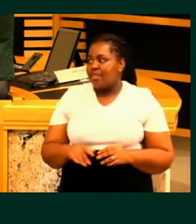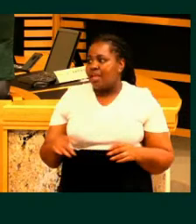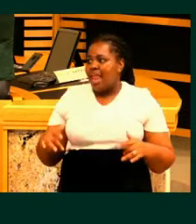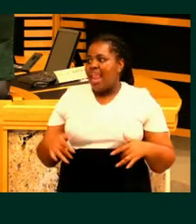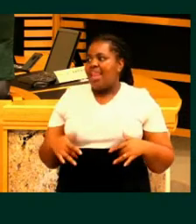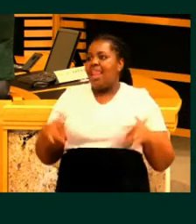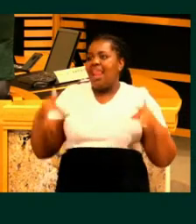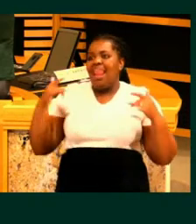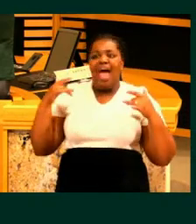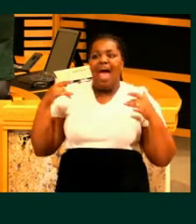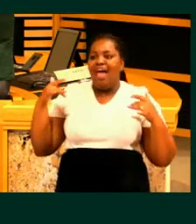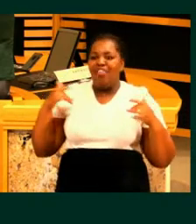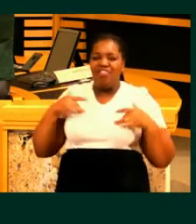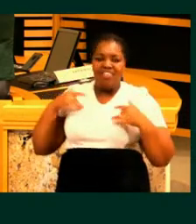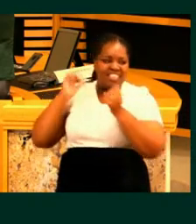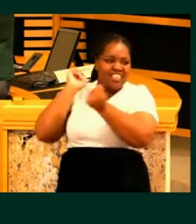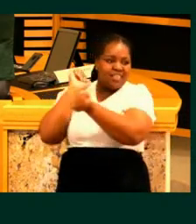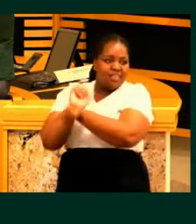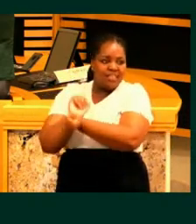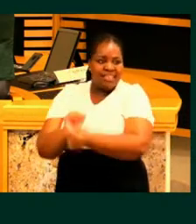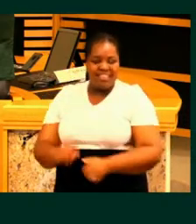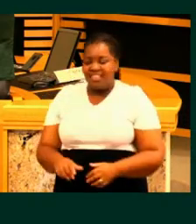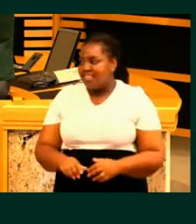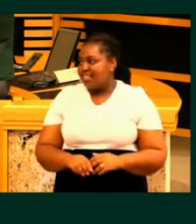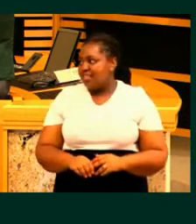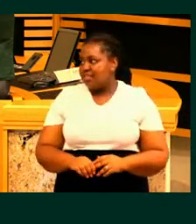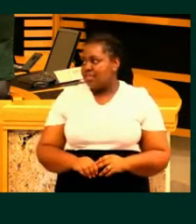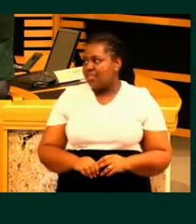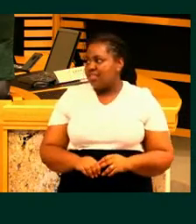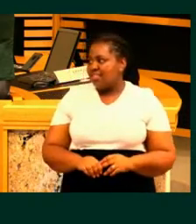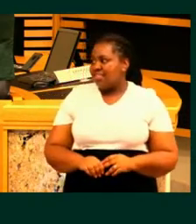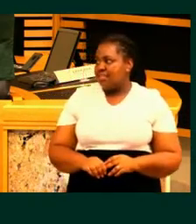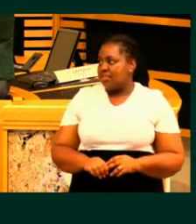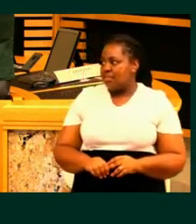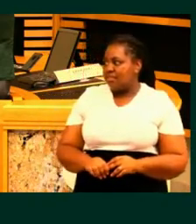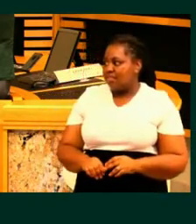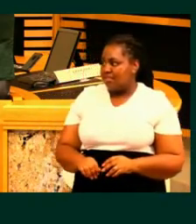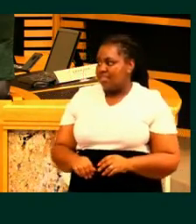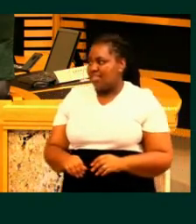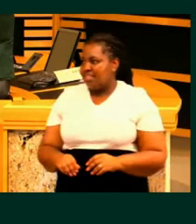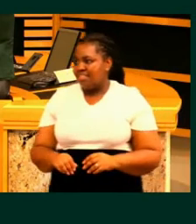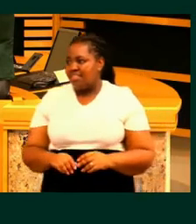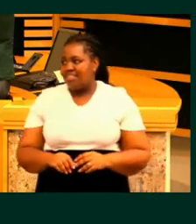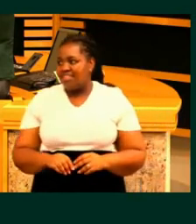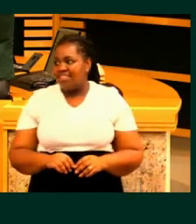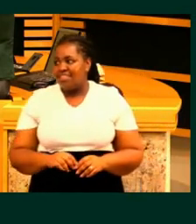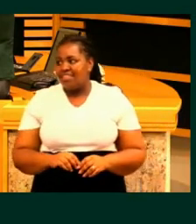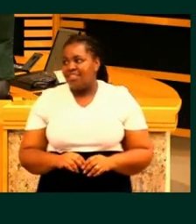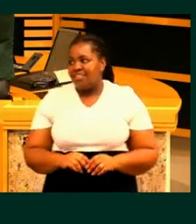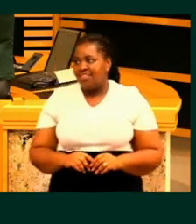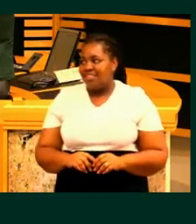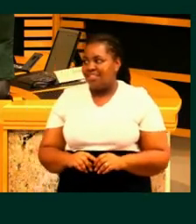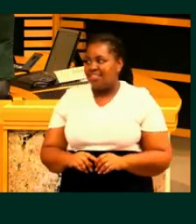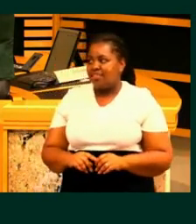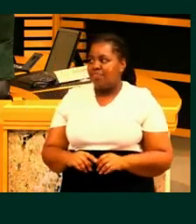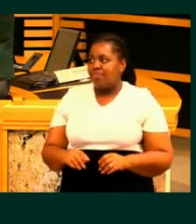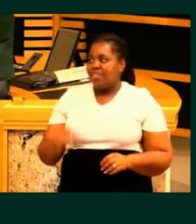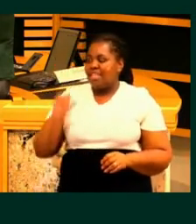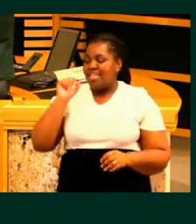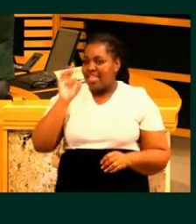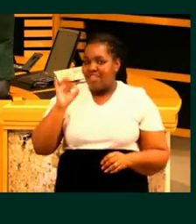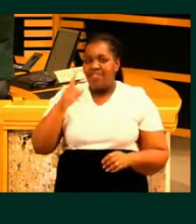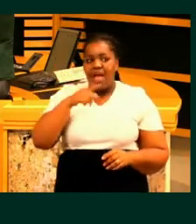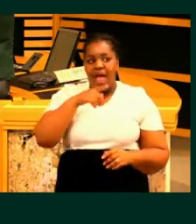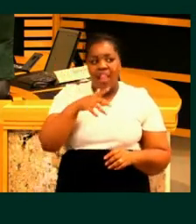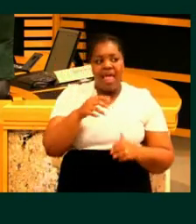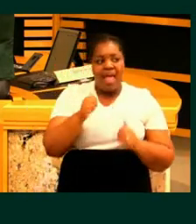a life sentence or capital punishment if so and therefore if our colleagues